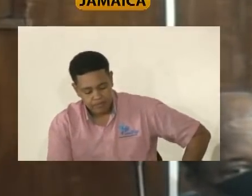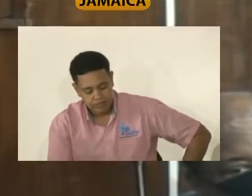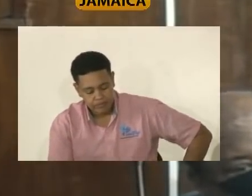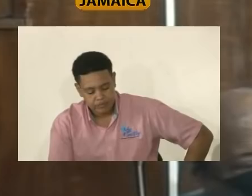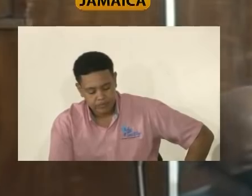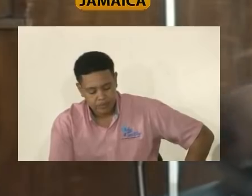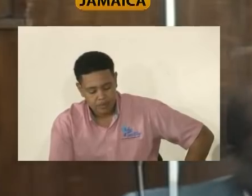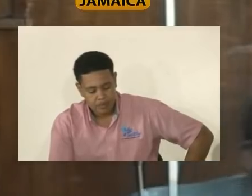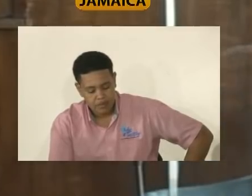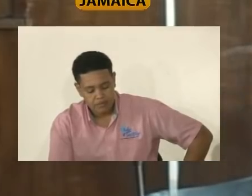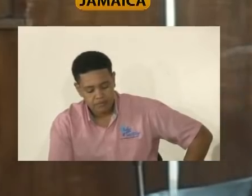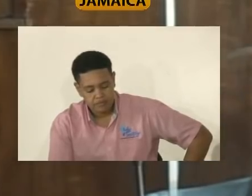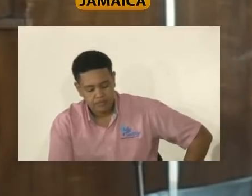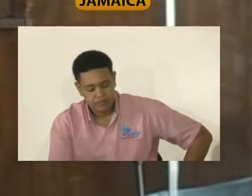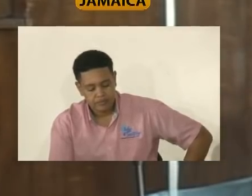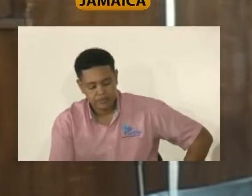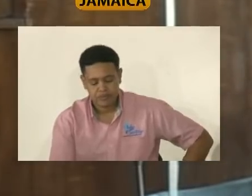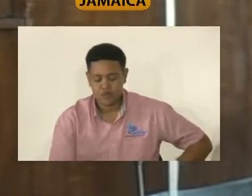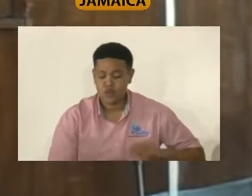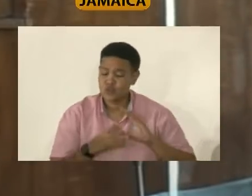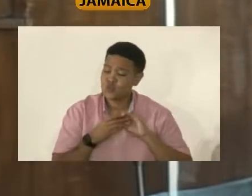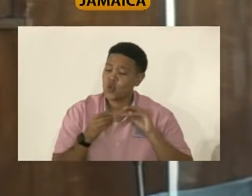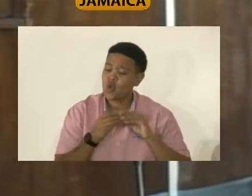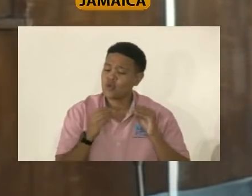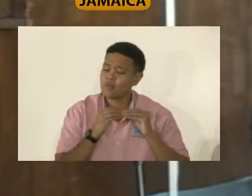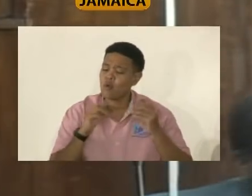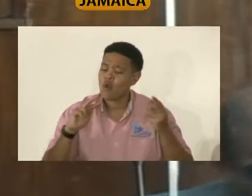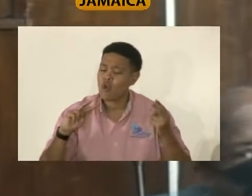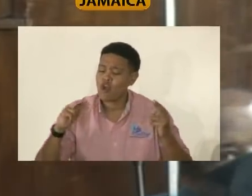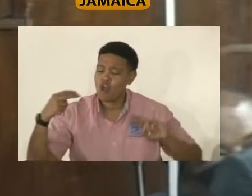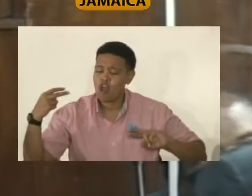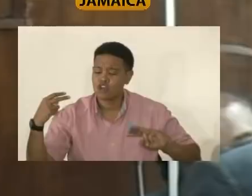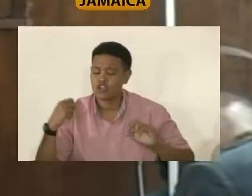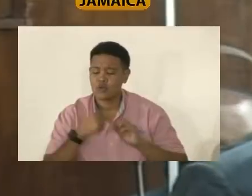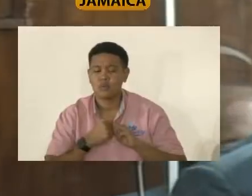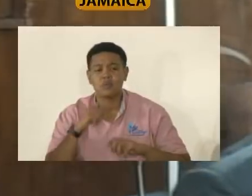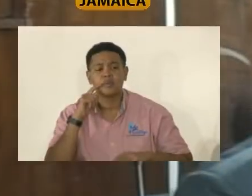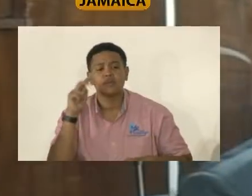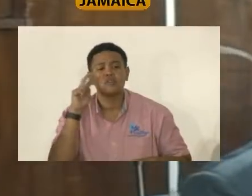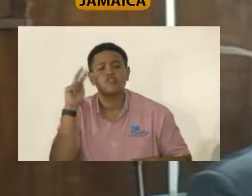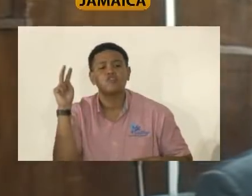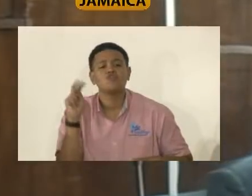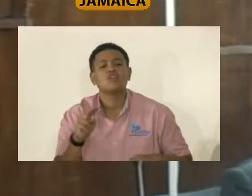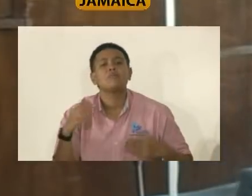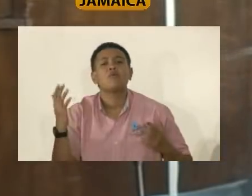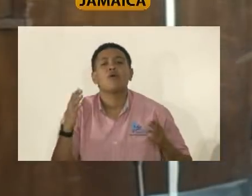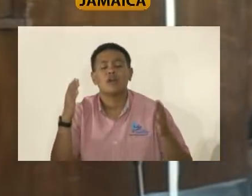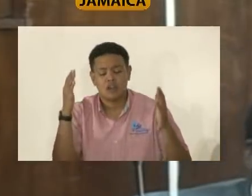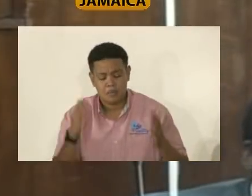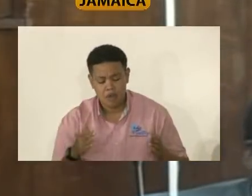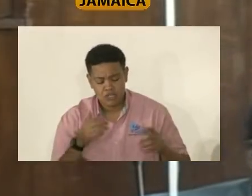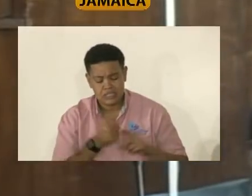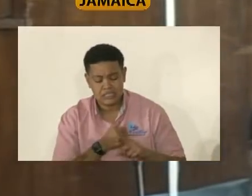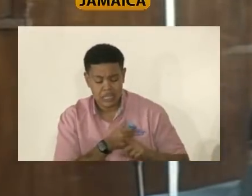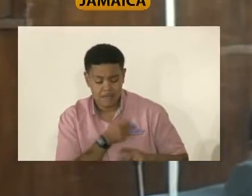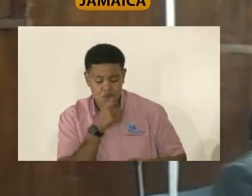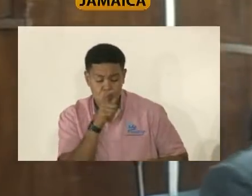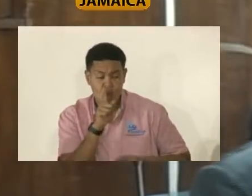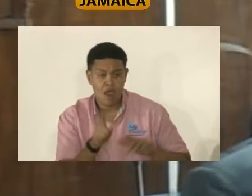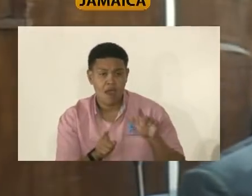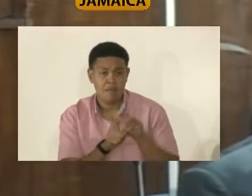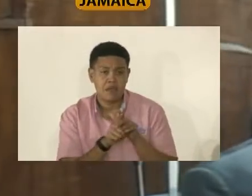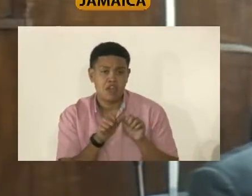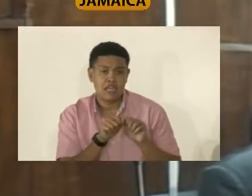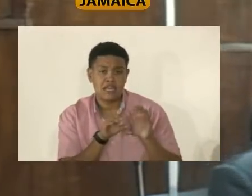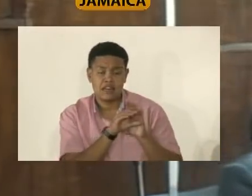The story went on to contrast that with the treatment that the persons who appeared in the